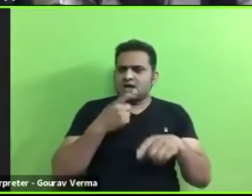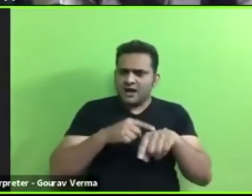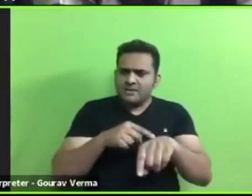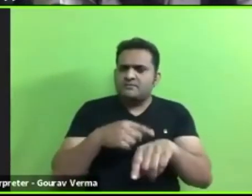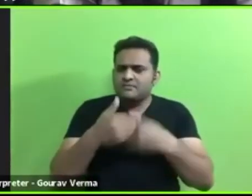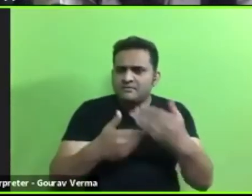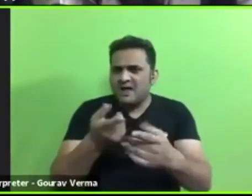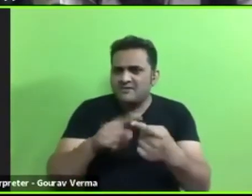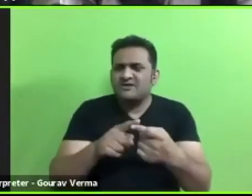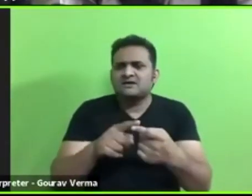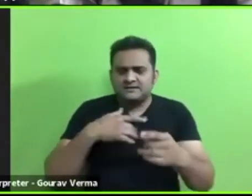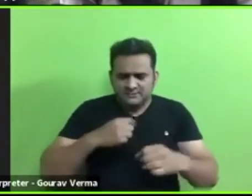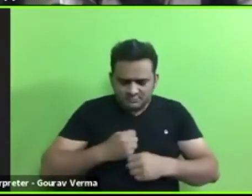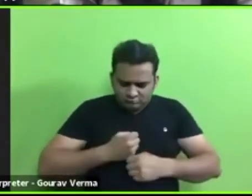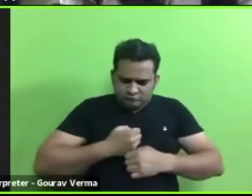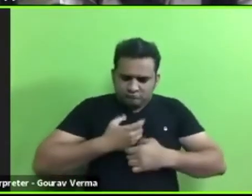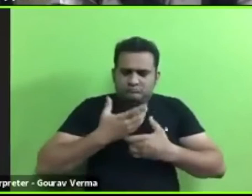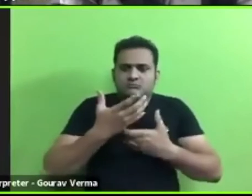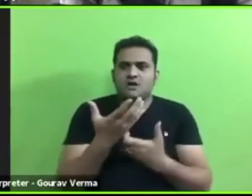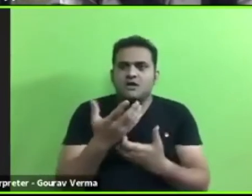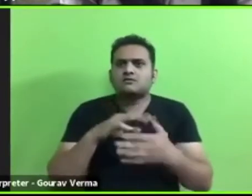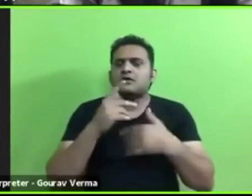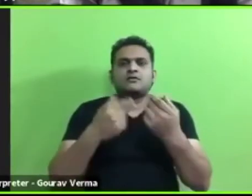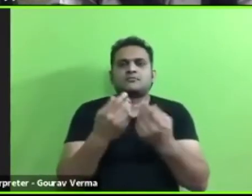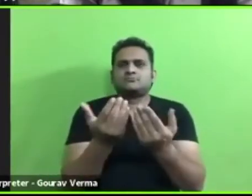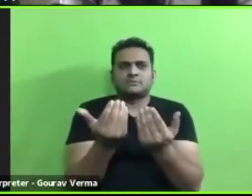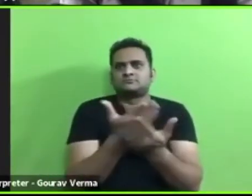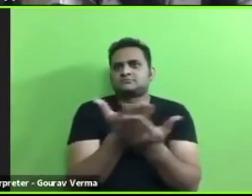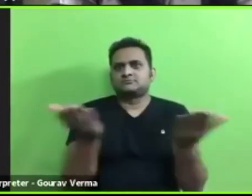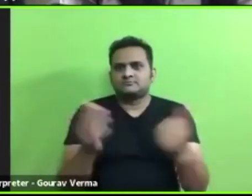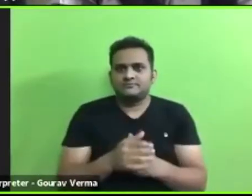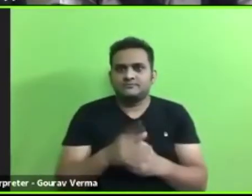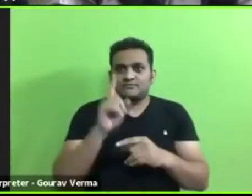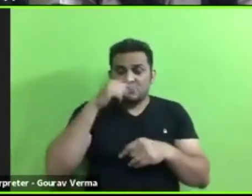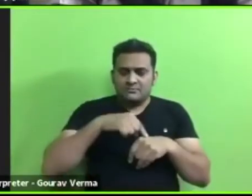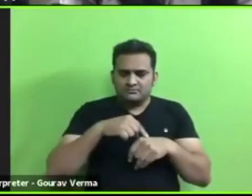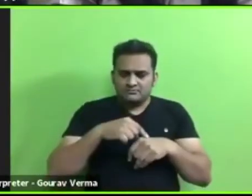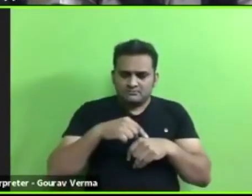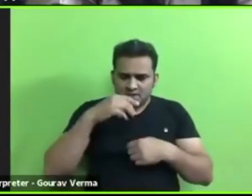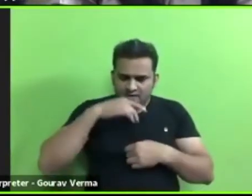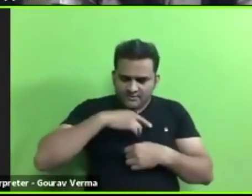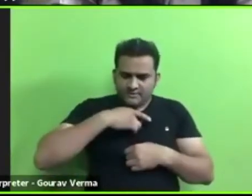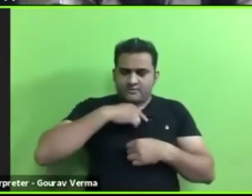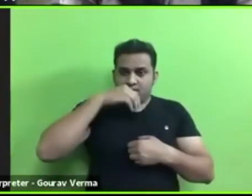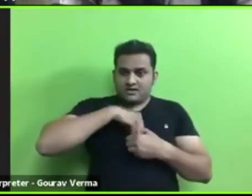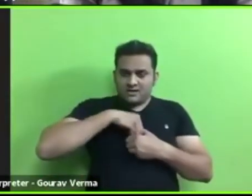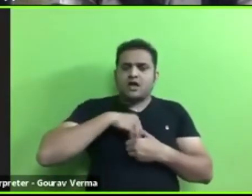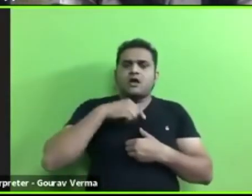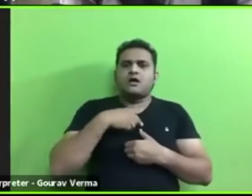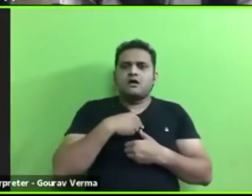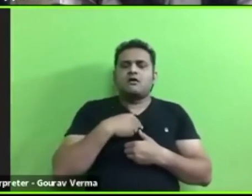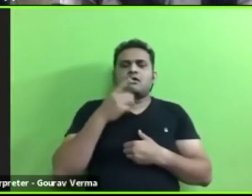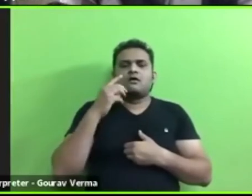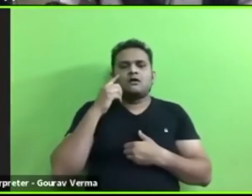yourself, and then you enter a space of a possibility. And the moment you have touched it once, you know there is